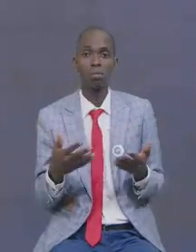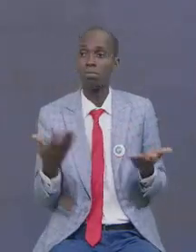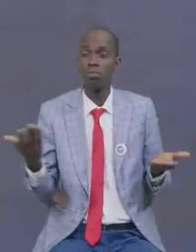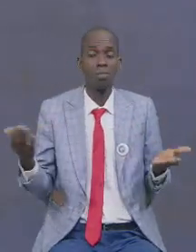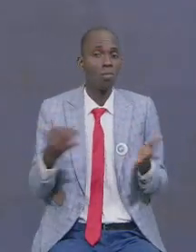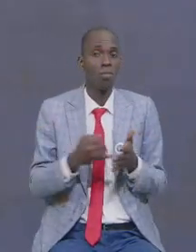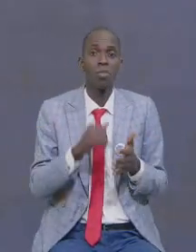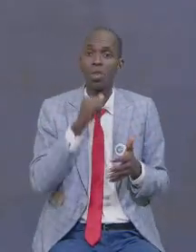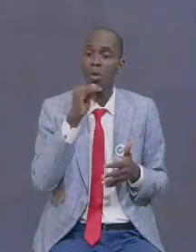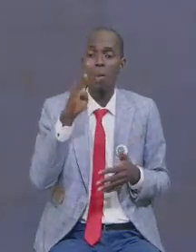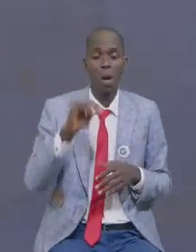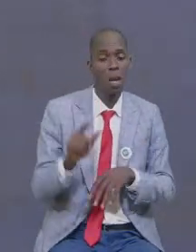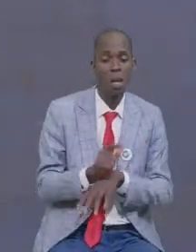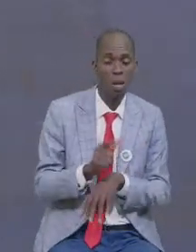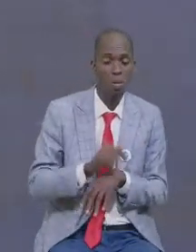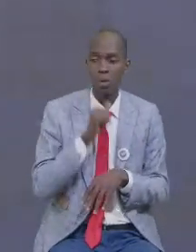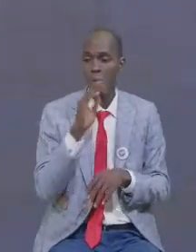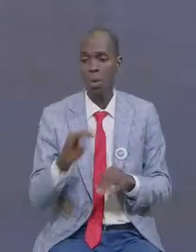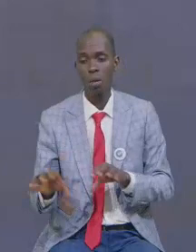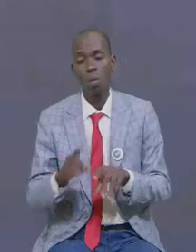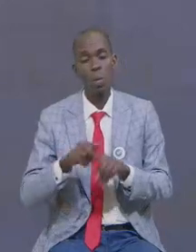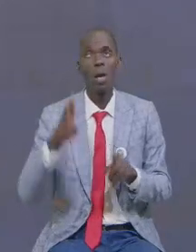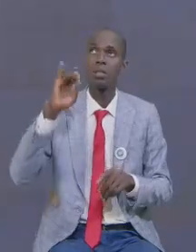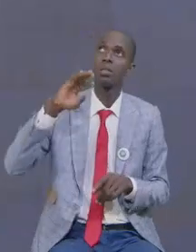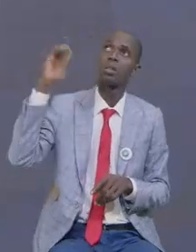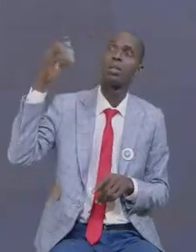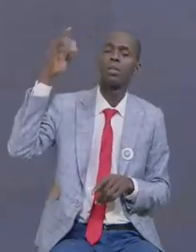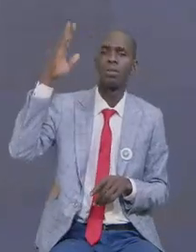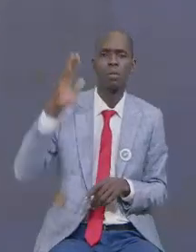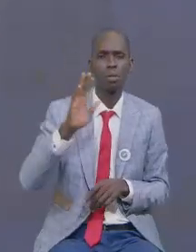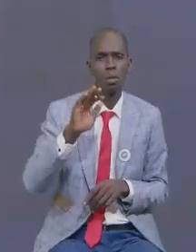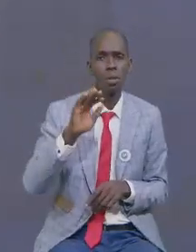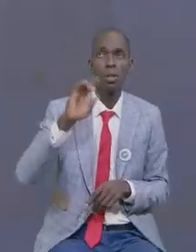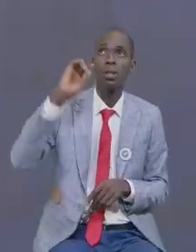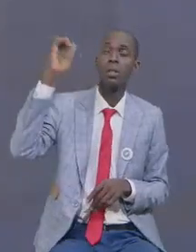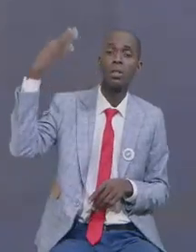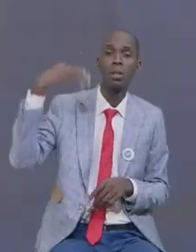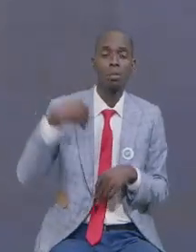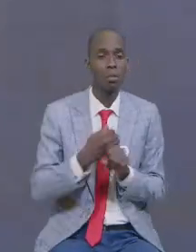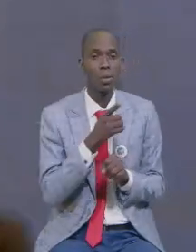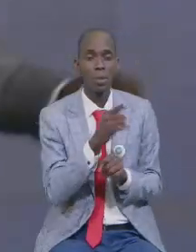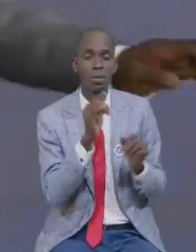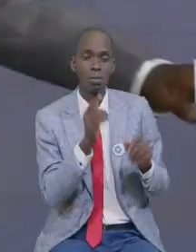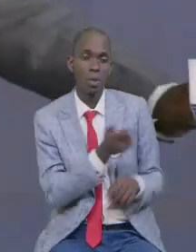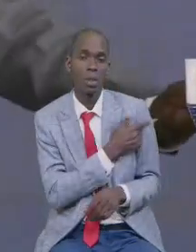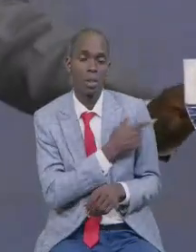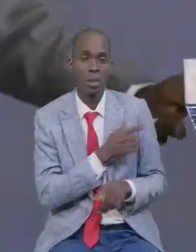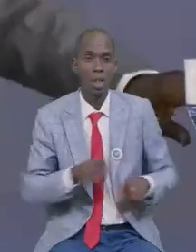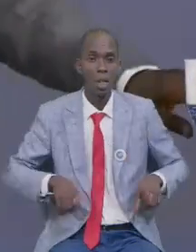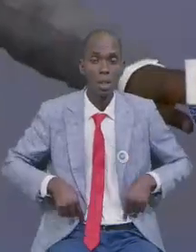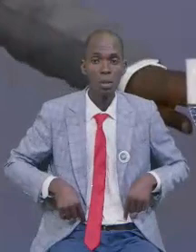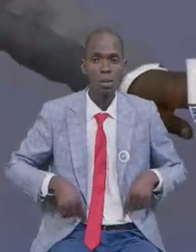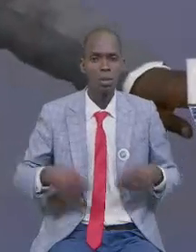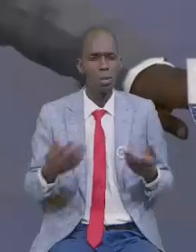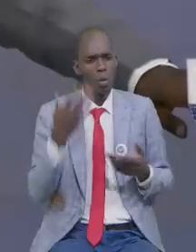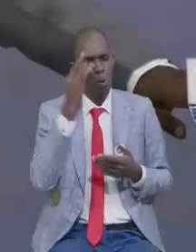not by activity, it's by the grace of God. Grace makes him idle. Why are you so idle?